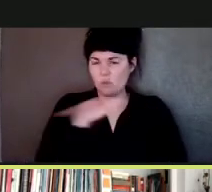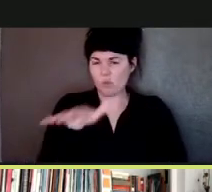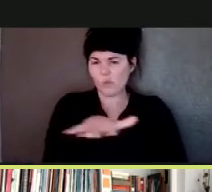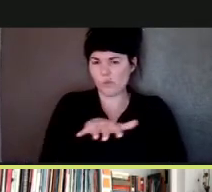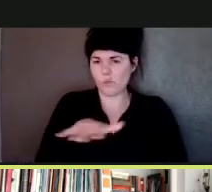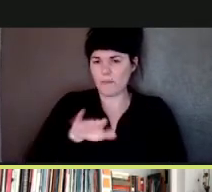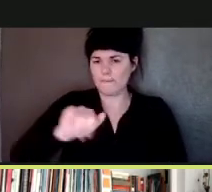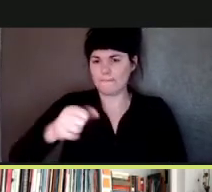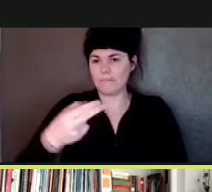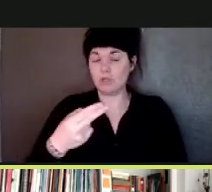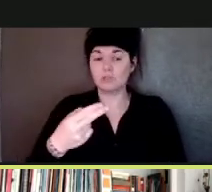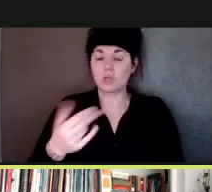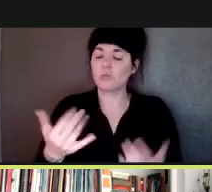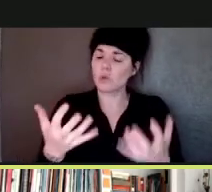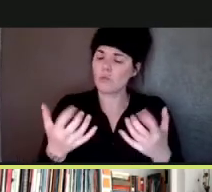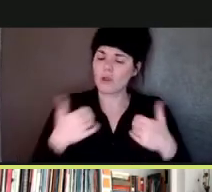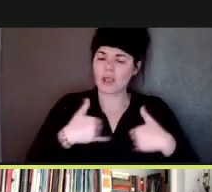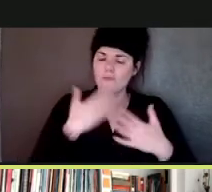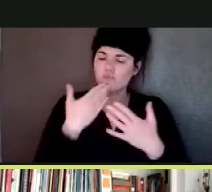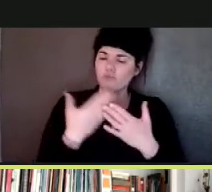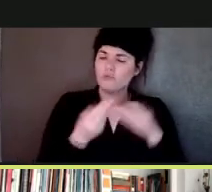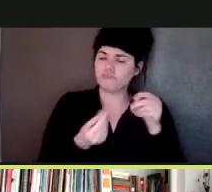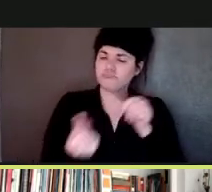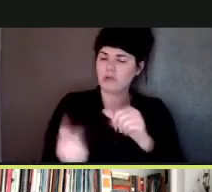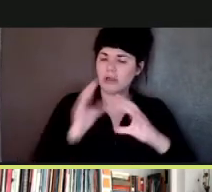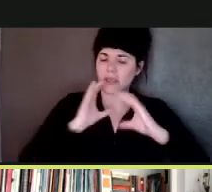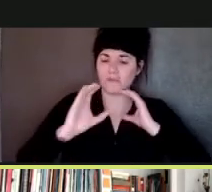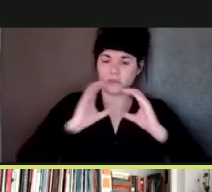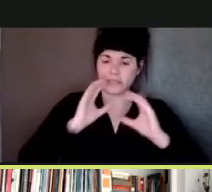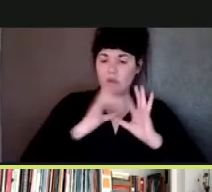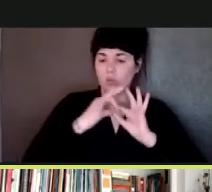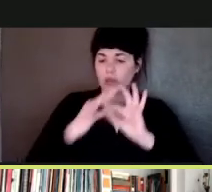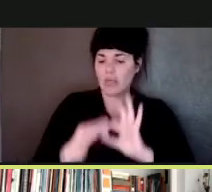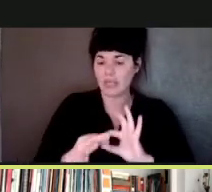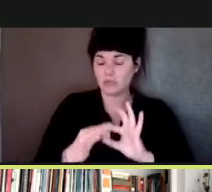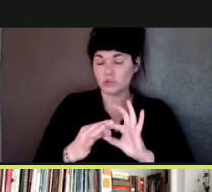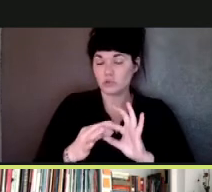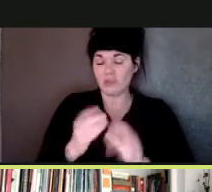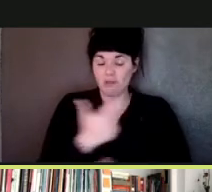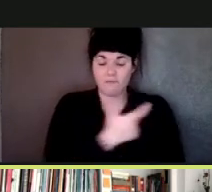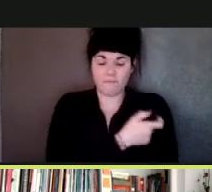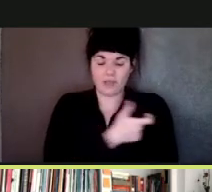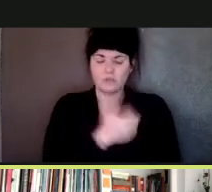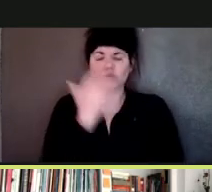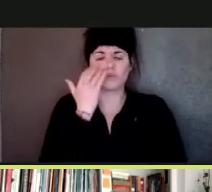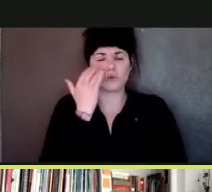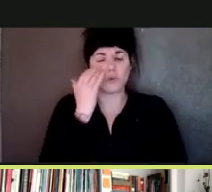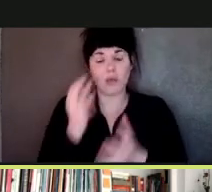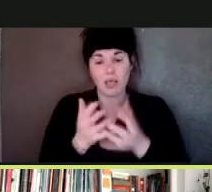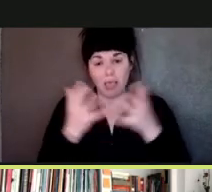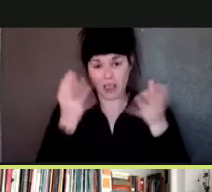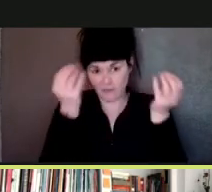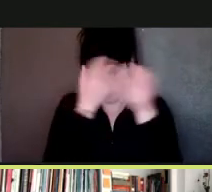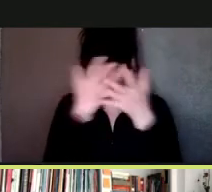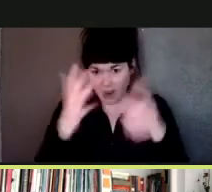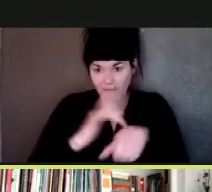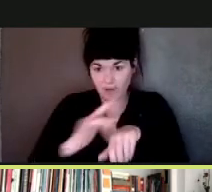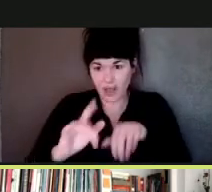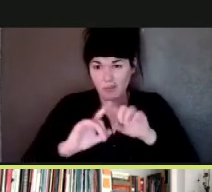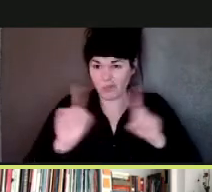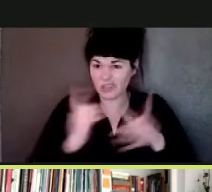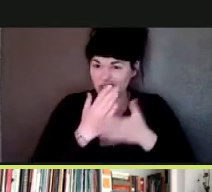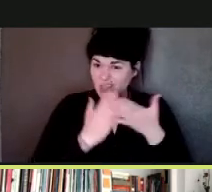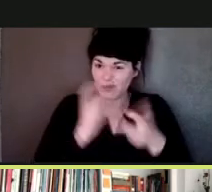about the COVID vaccine. We know that there's a lot of information out there, but some of it's sometimes, quite frankly, hard to understand. And so we've tried